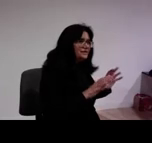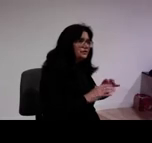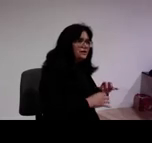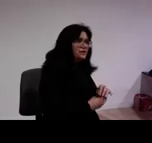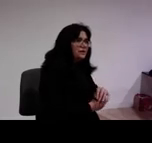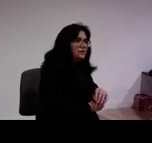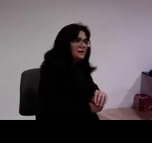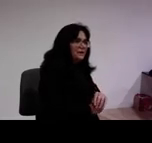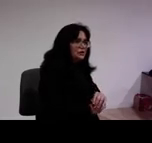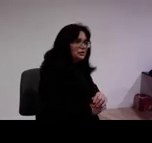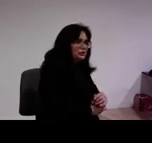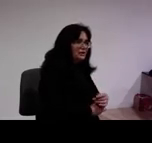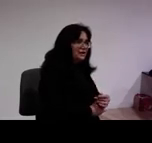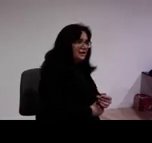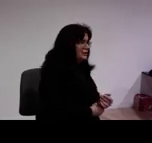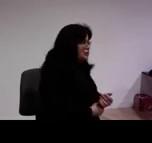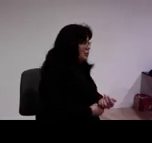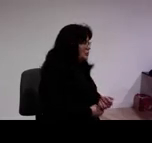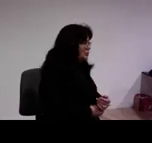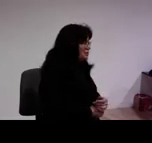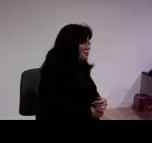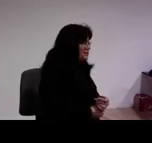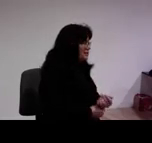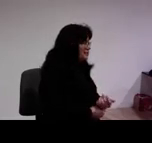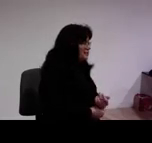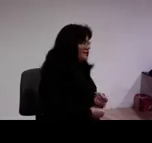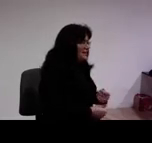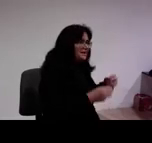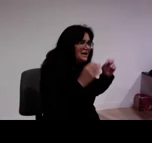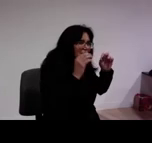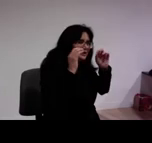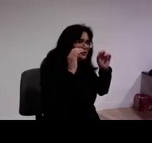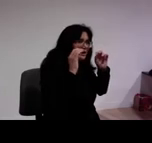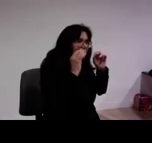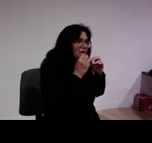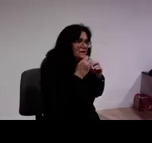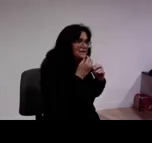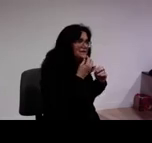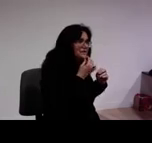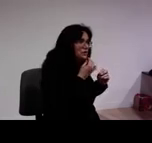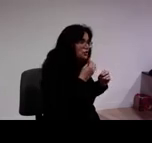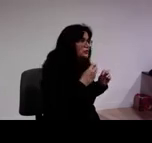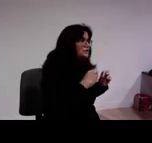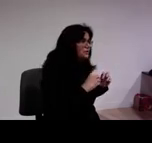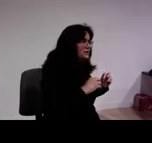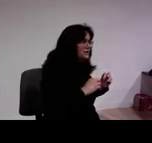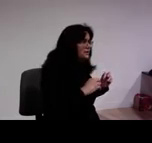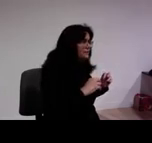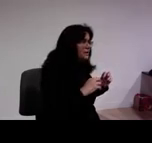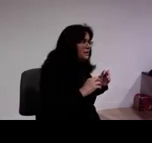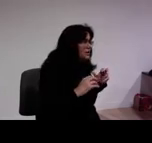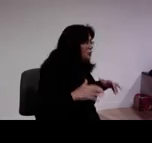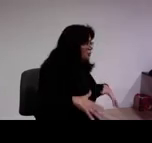that I had stereotypically imagined an anthropologist to be. He had the little half glasses, the goatee